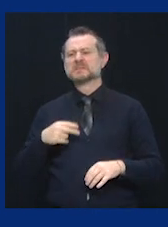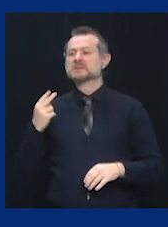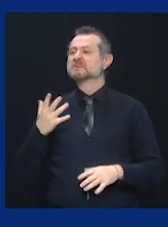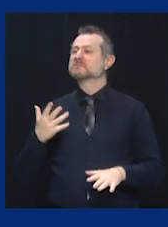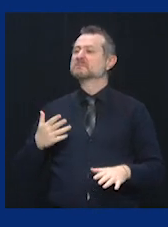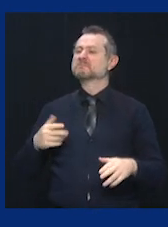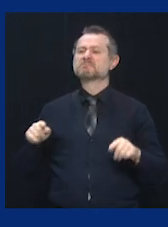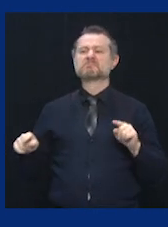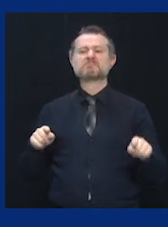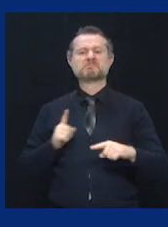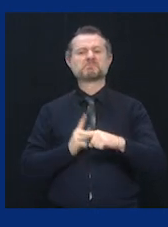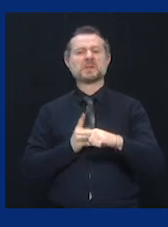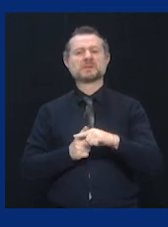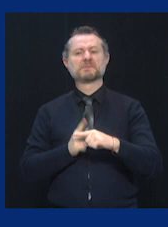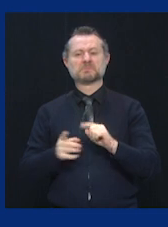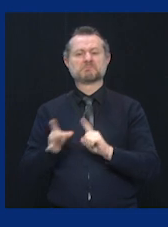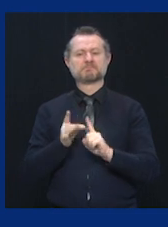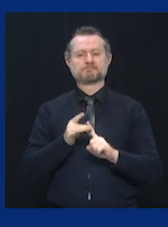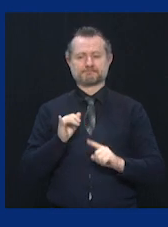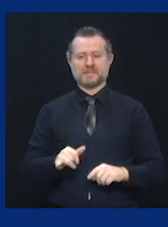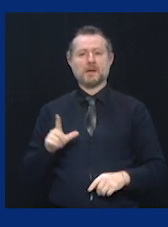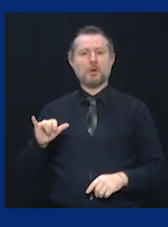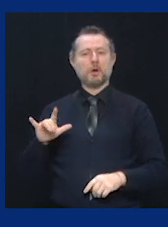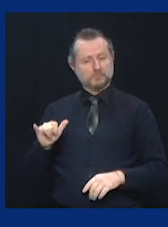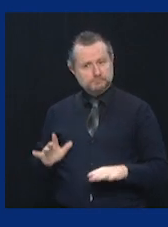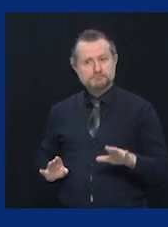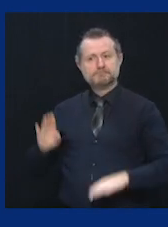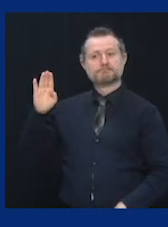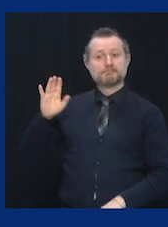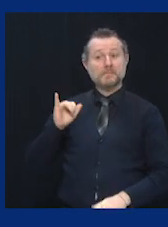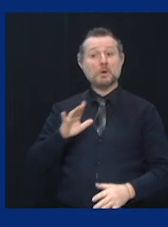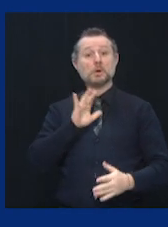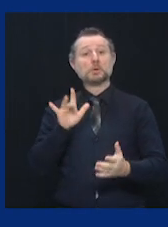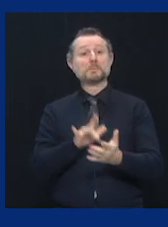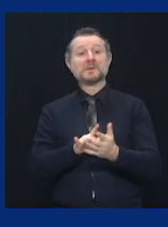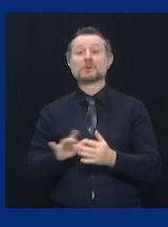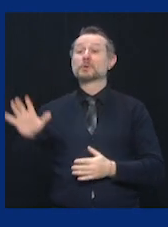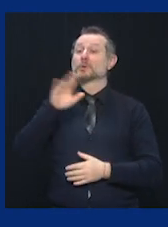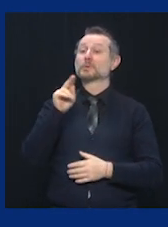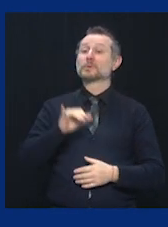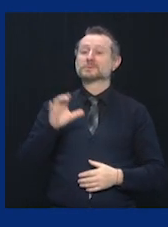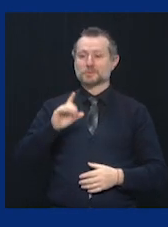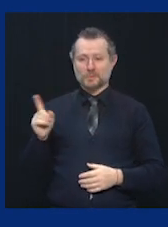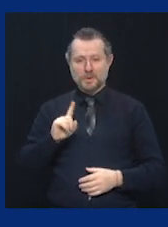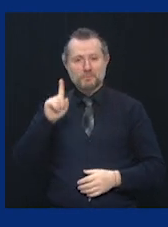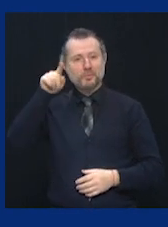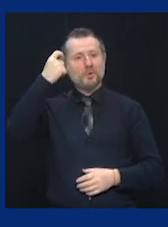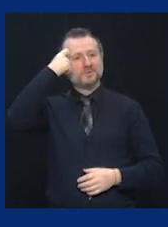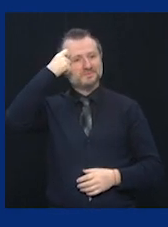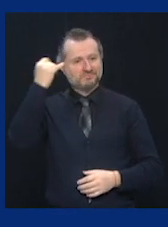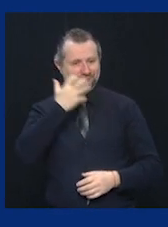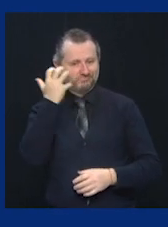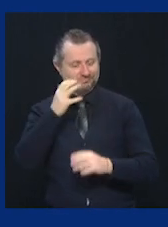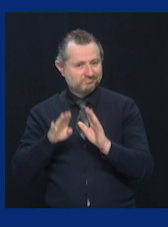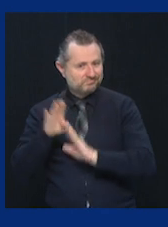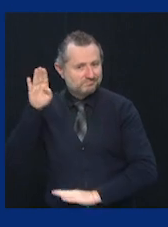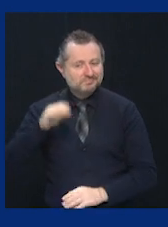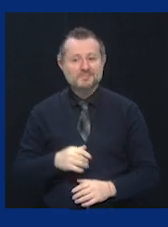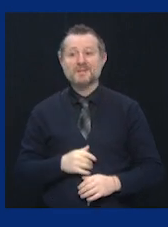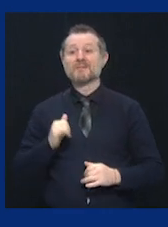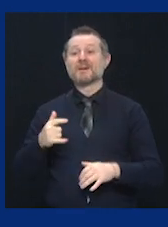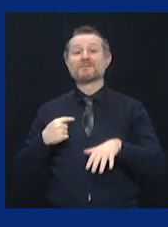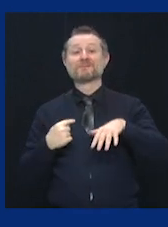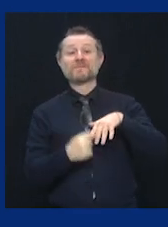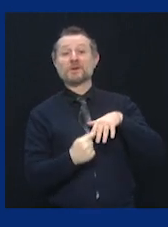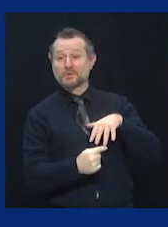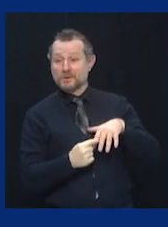Island. Within New York City, it's the Bronx. And the Finger Lakes, which has made